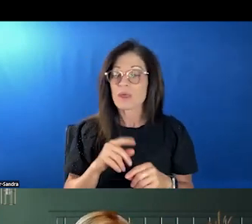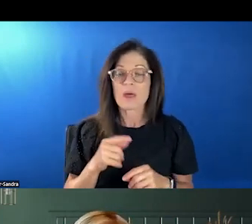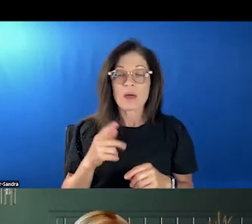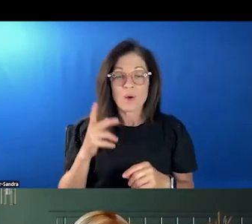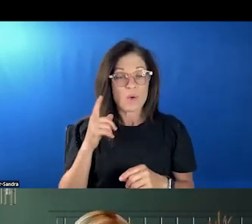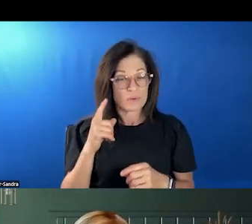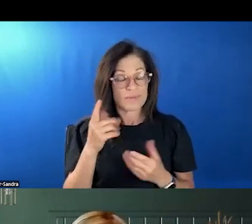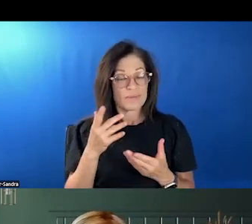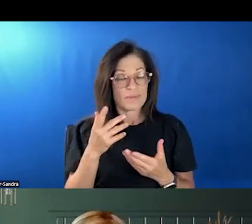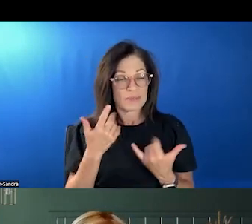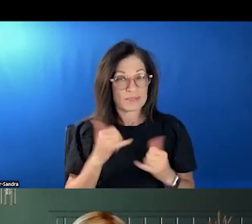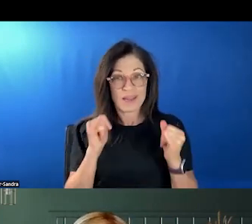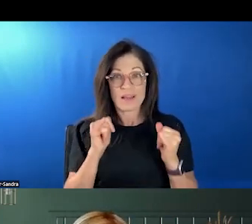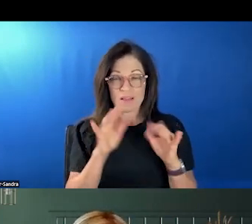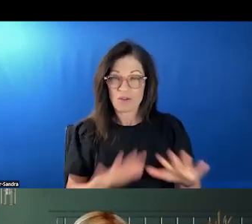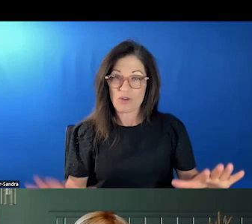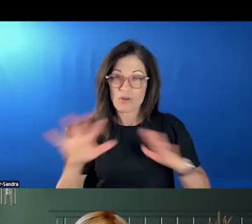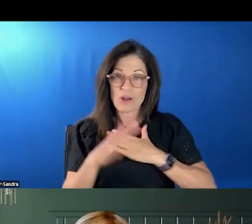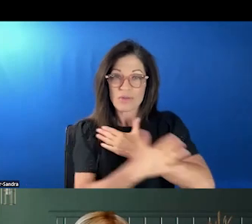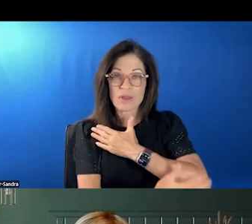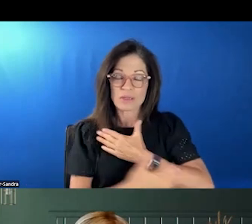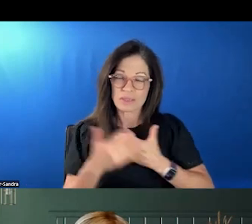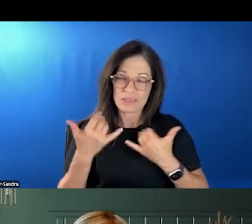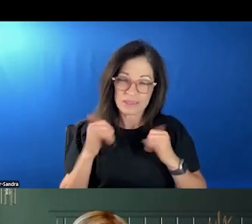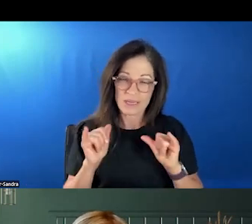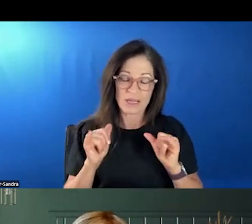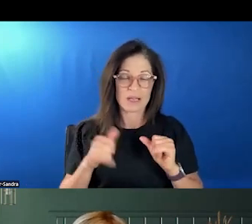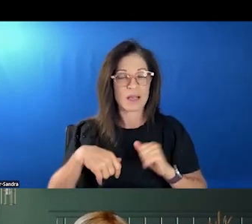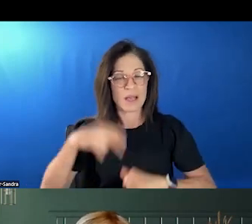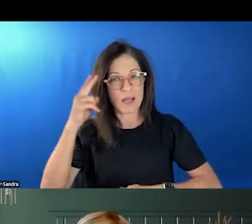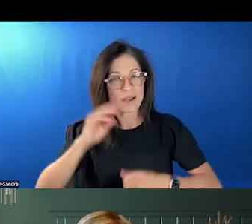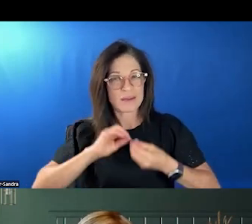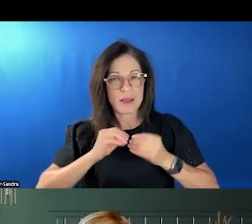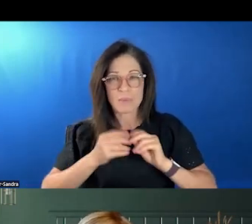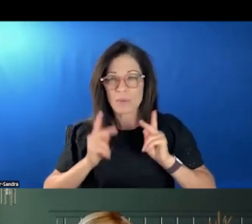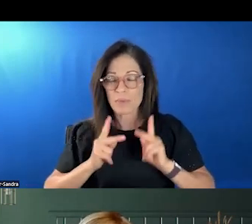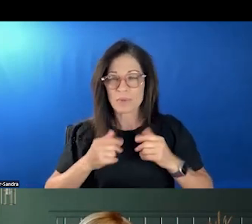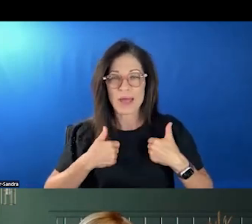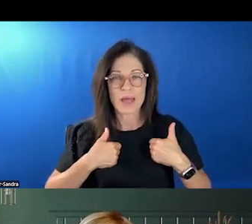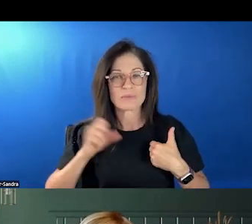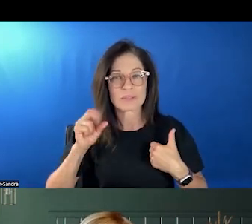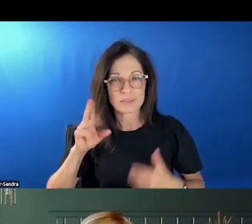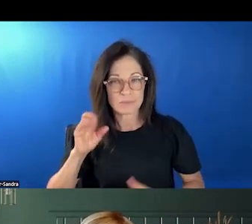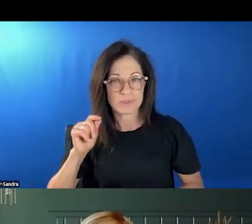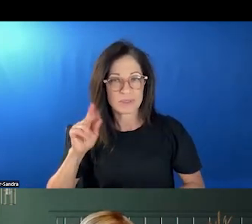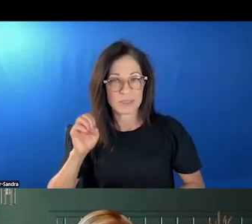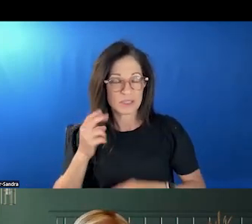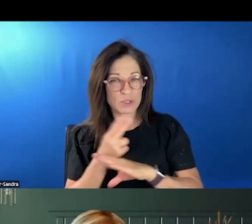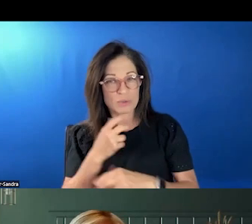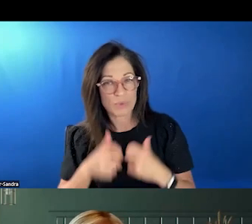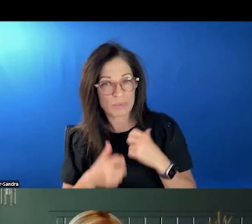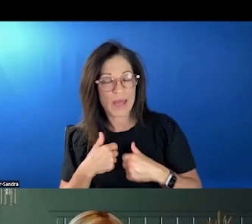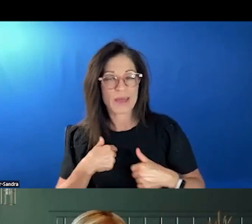nation, there is a high percentage of people who have substance use disorder and who have mental health